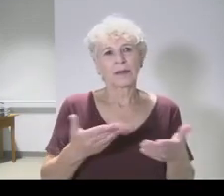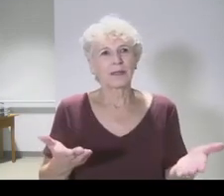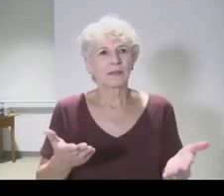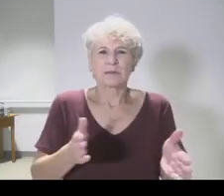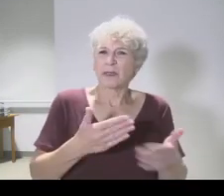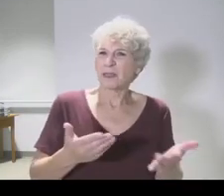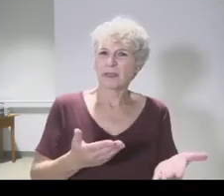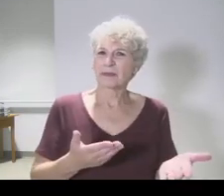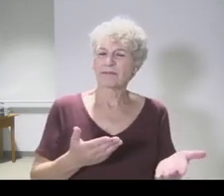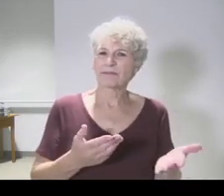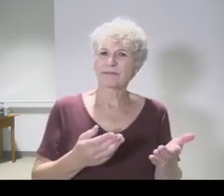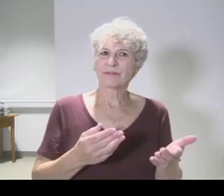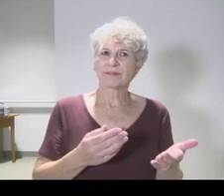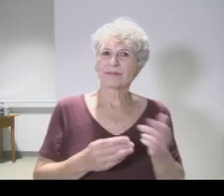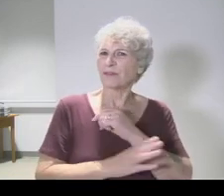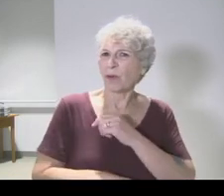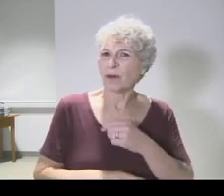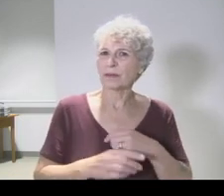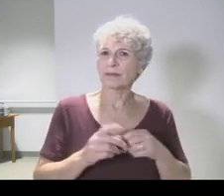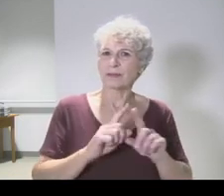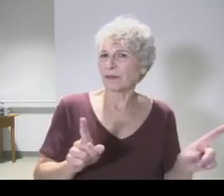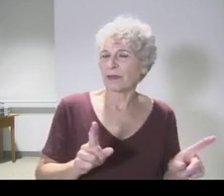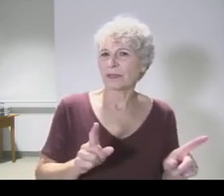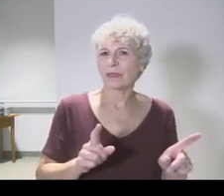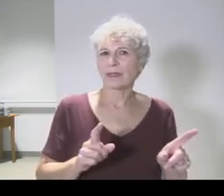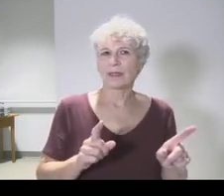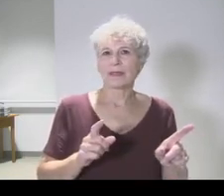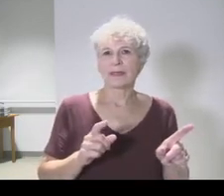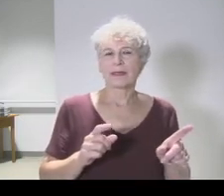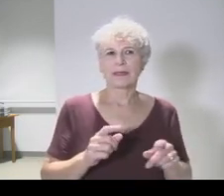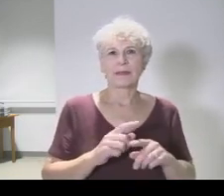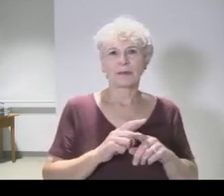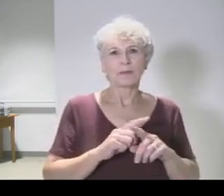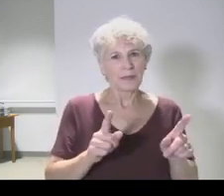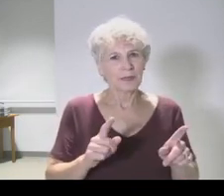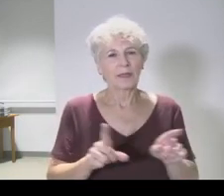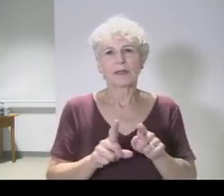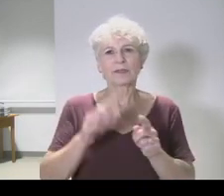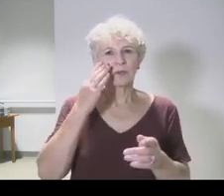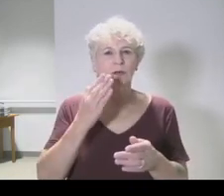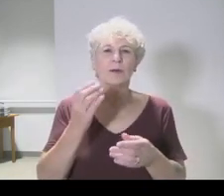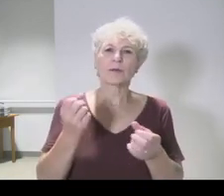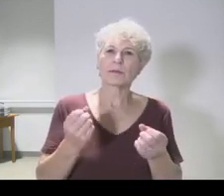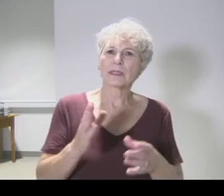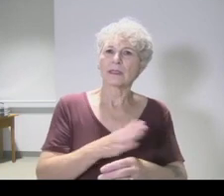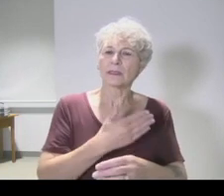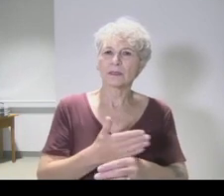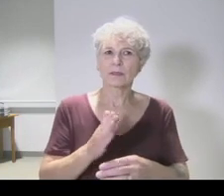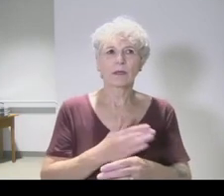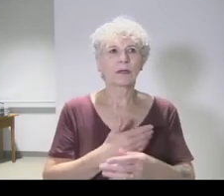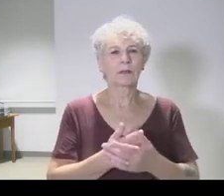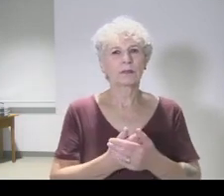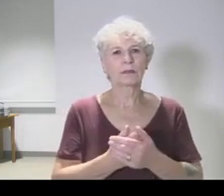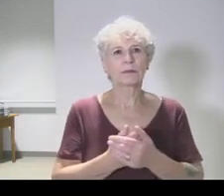you. And it is not lost on me that the songs that we have just sung mention things that are all too